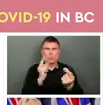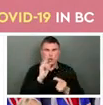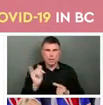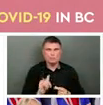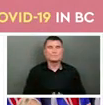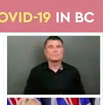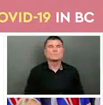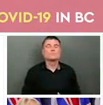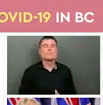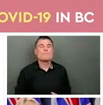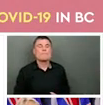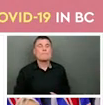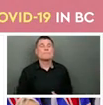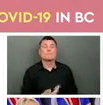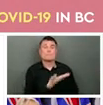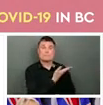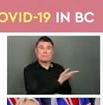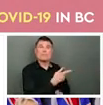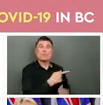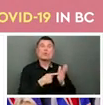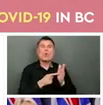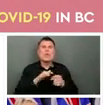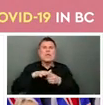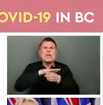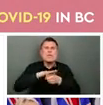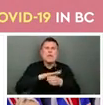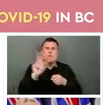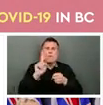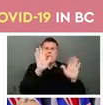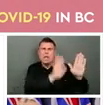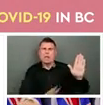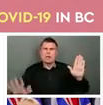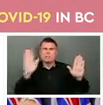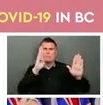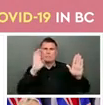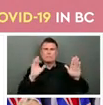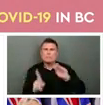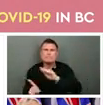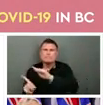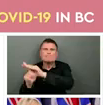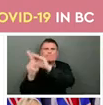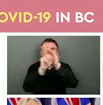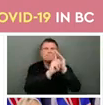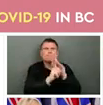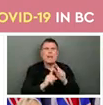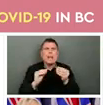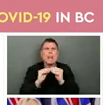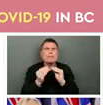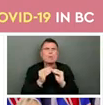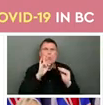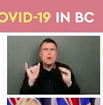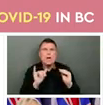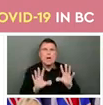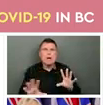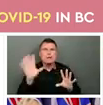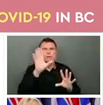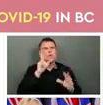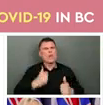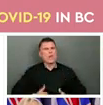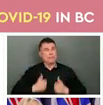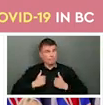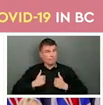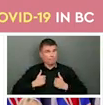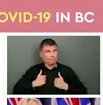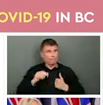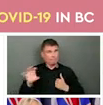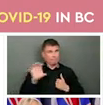the geographic distribution of cases by local health area, by the residents of cases from the